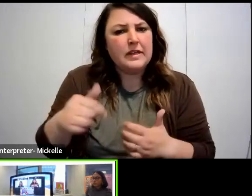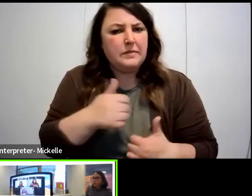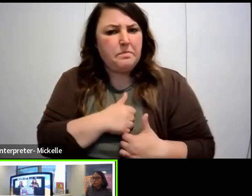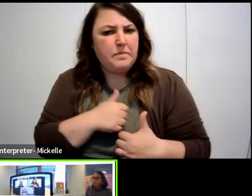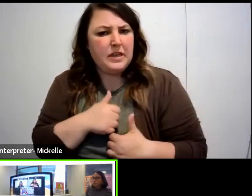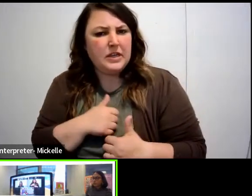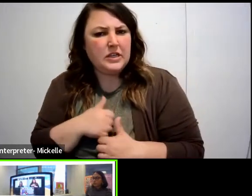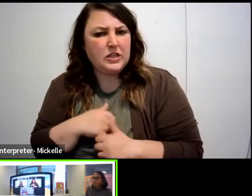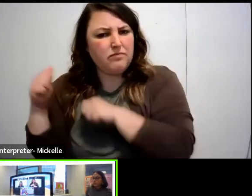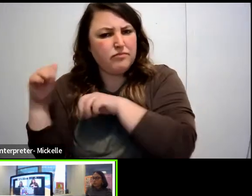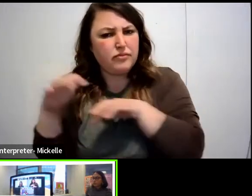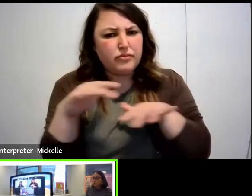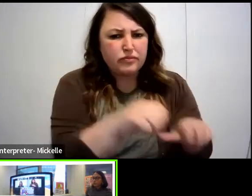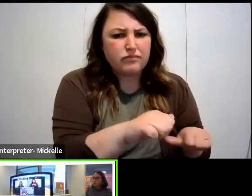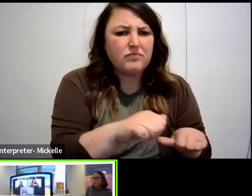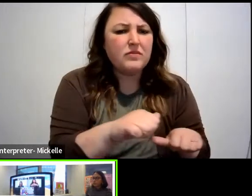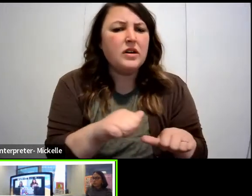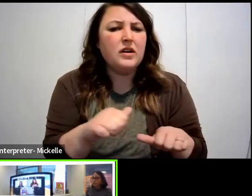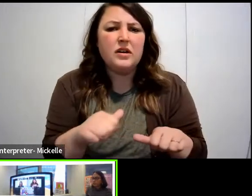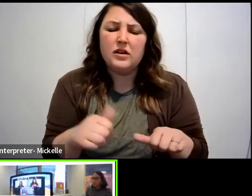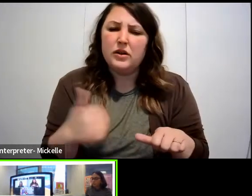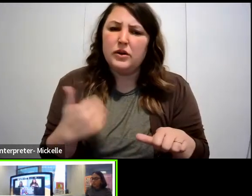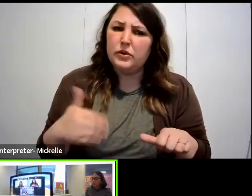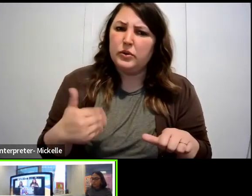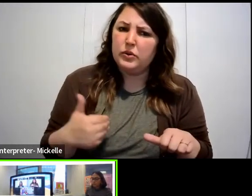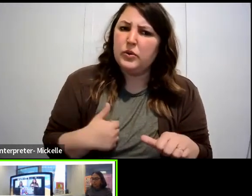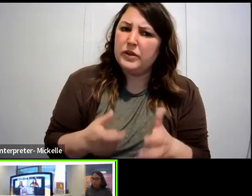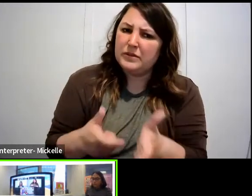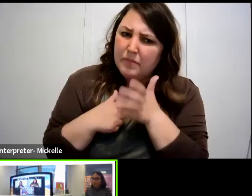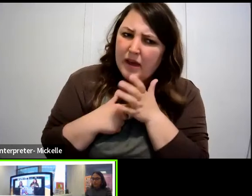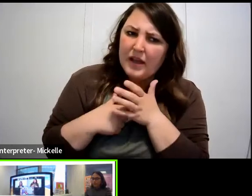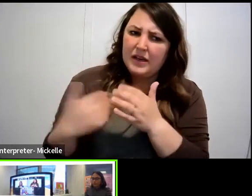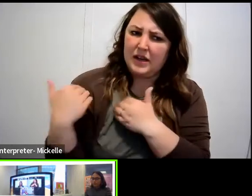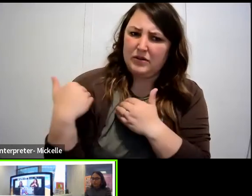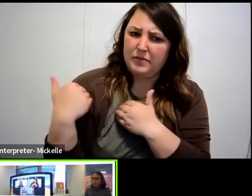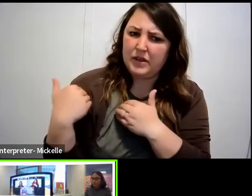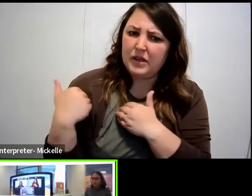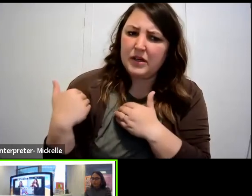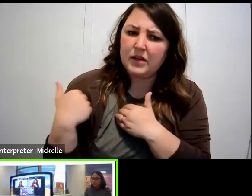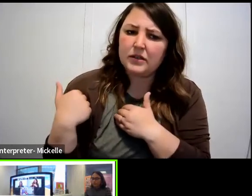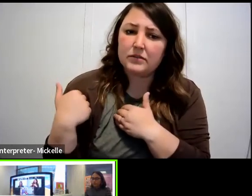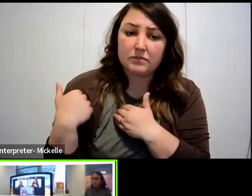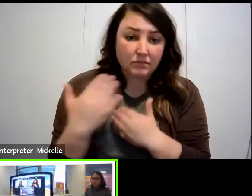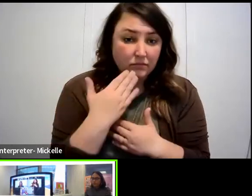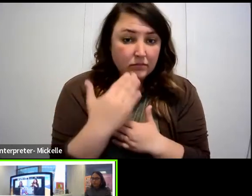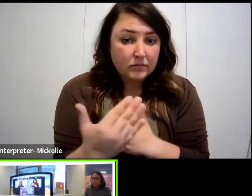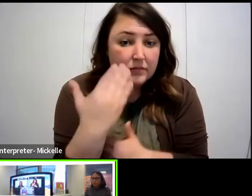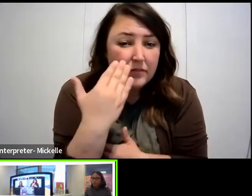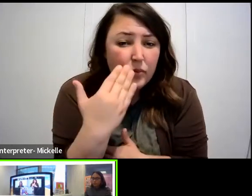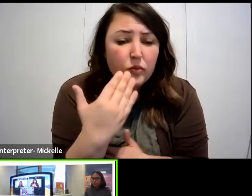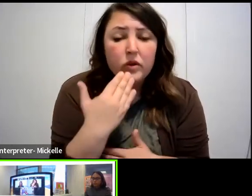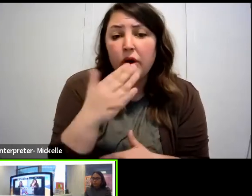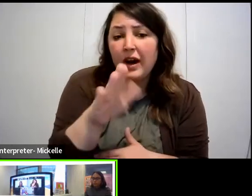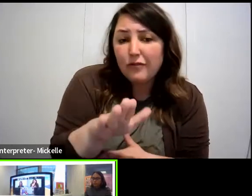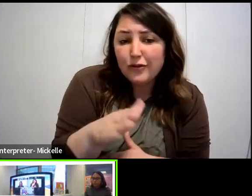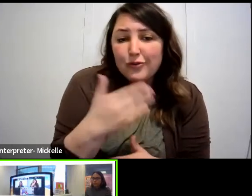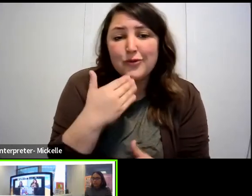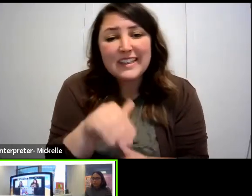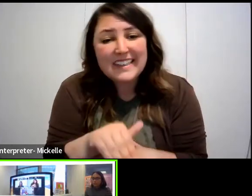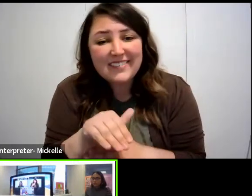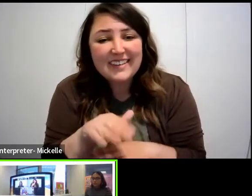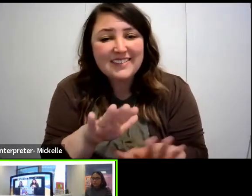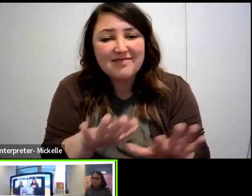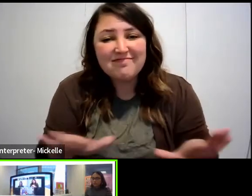strongest possible terms and demand accountability. Good morning, good afternoon, good evening to all